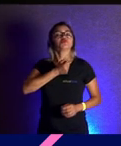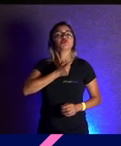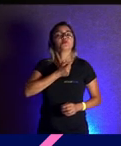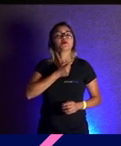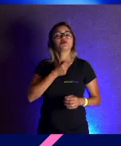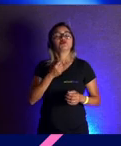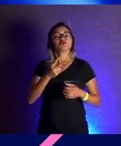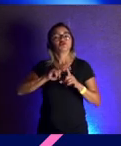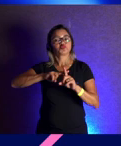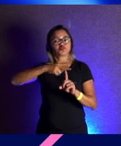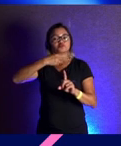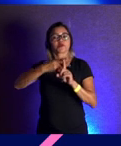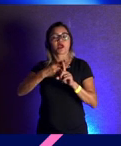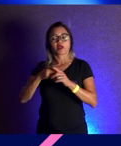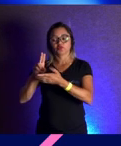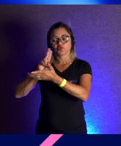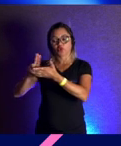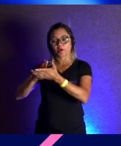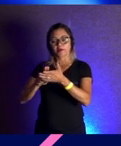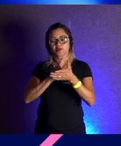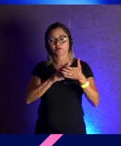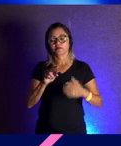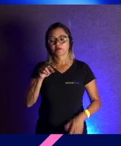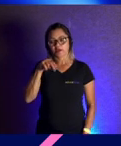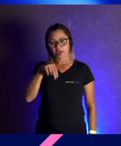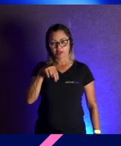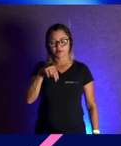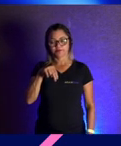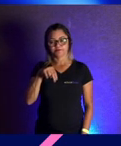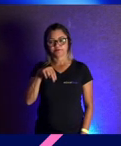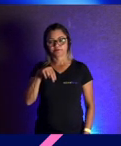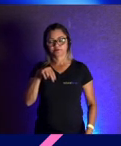F, the intersection of any.